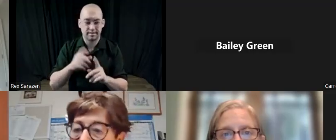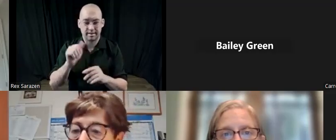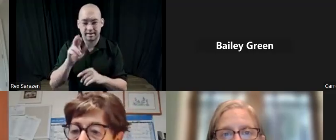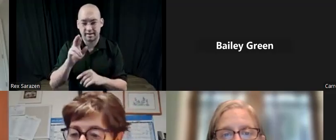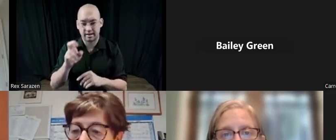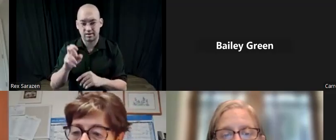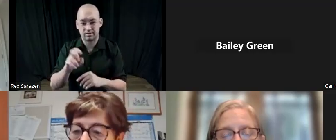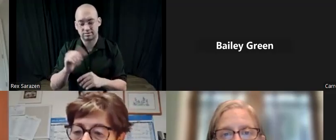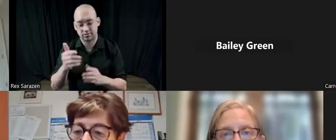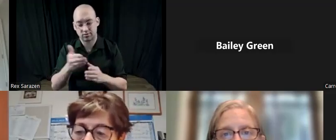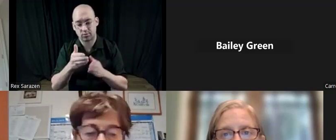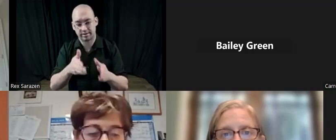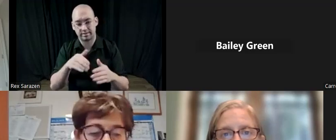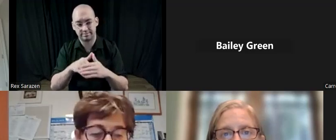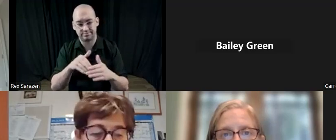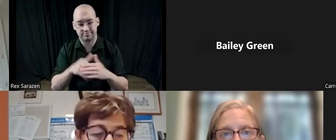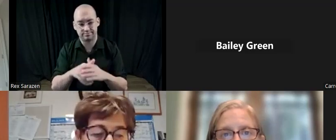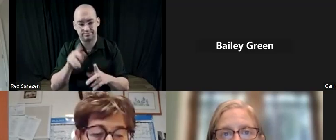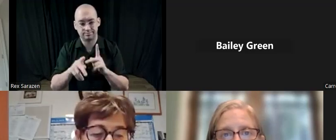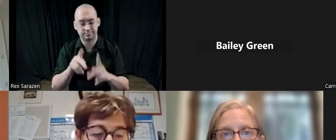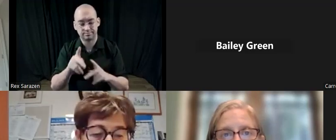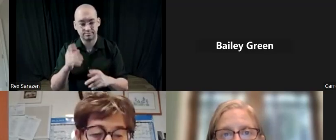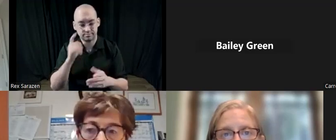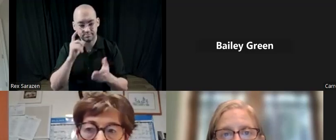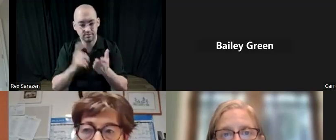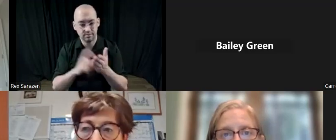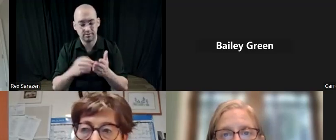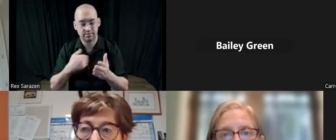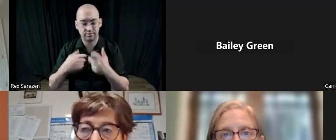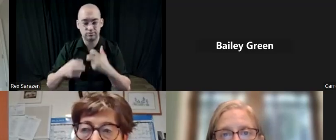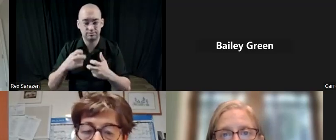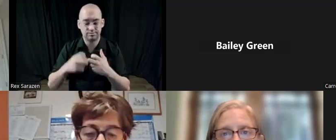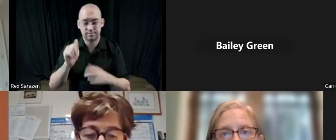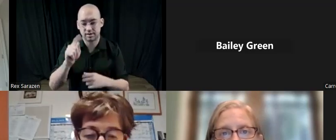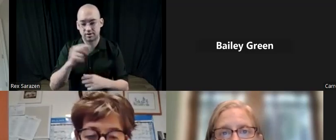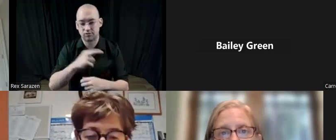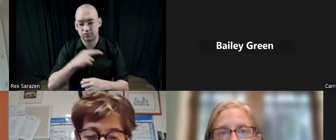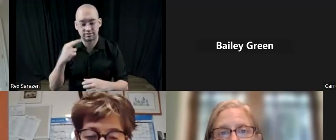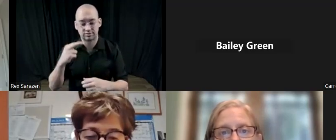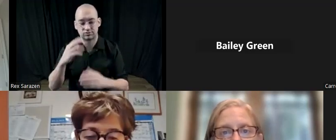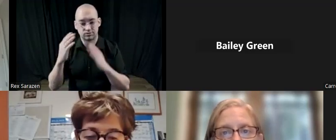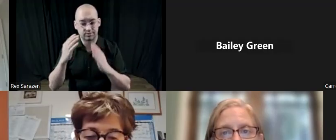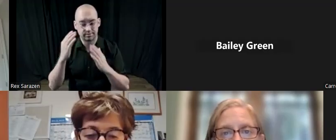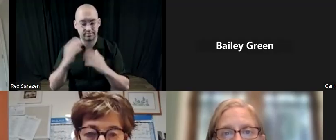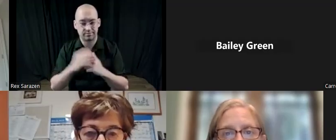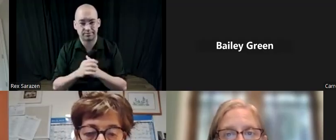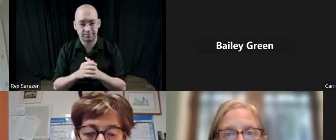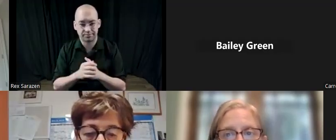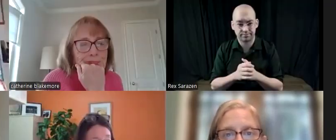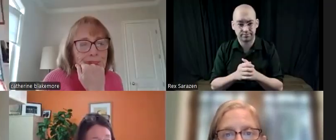in that people get identified as having some trouble or being at risk of having trouble, and all